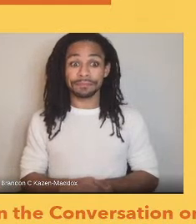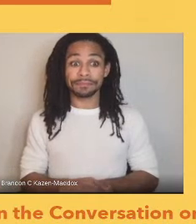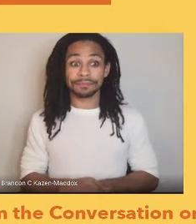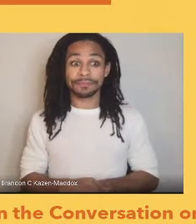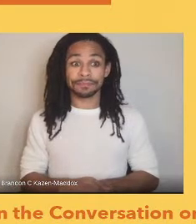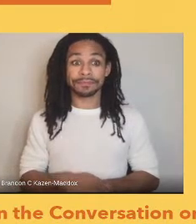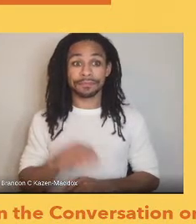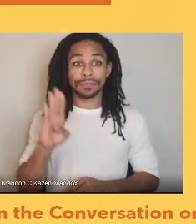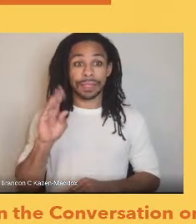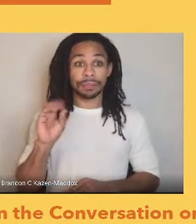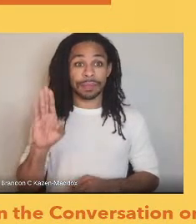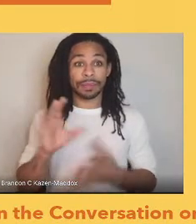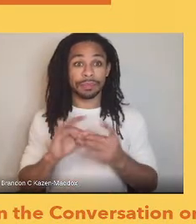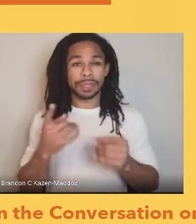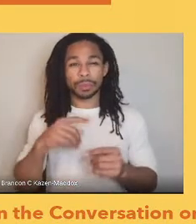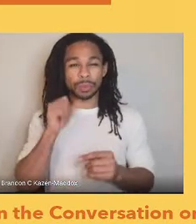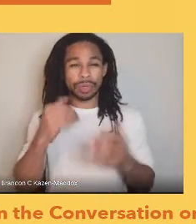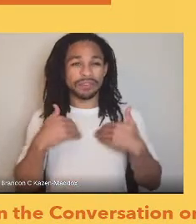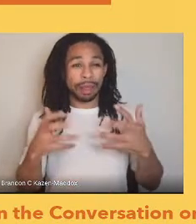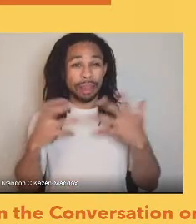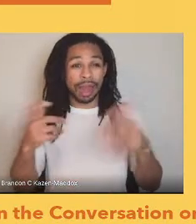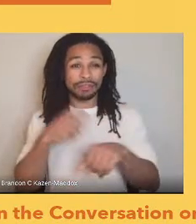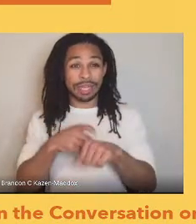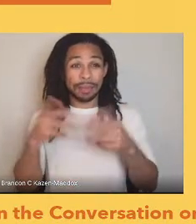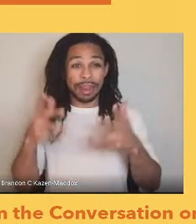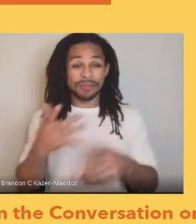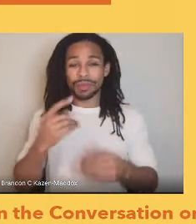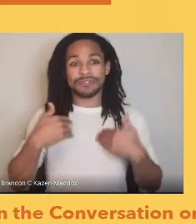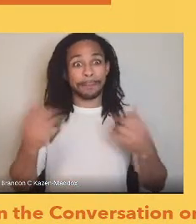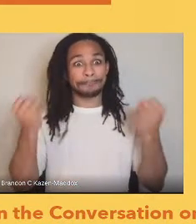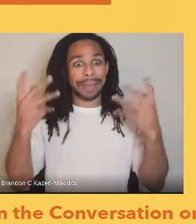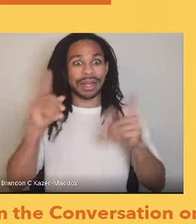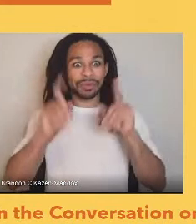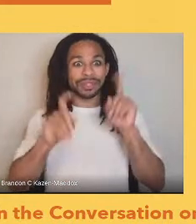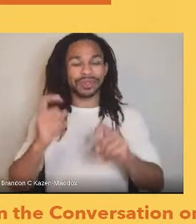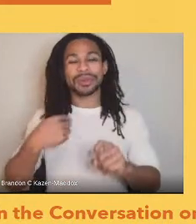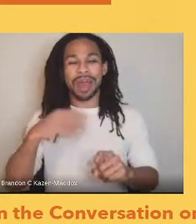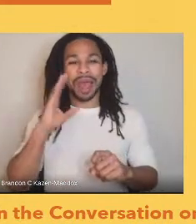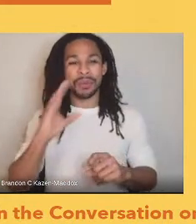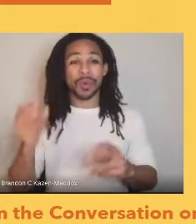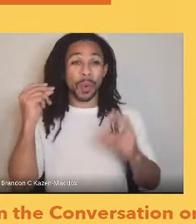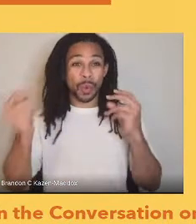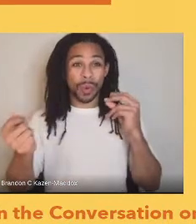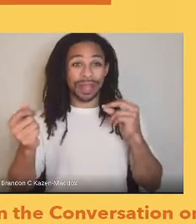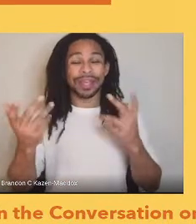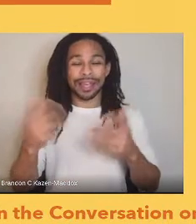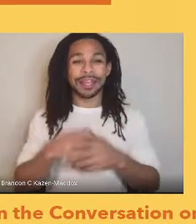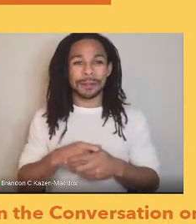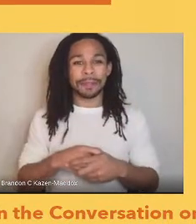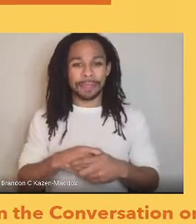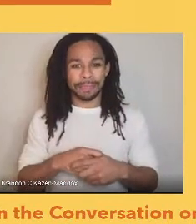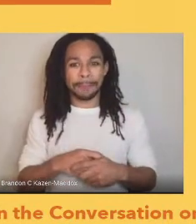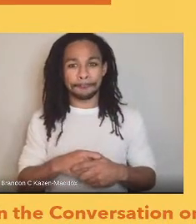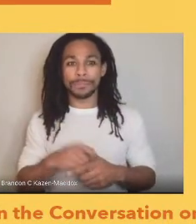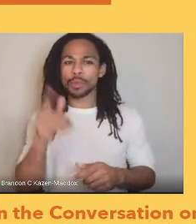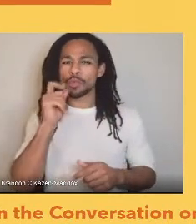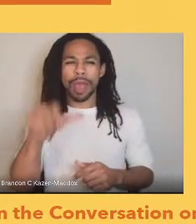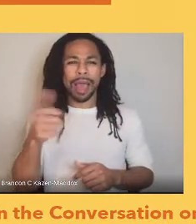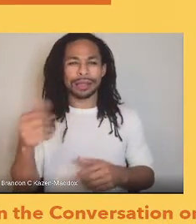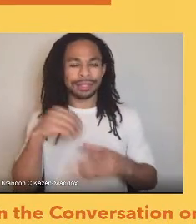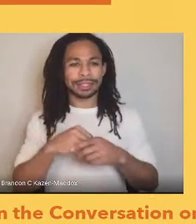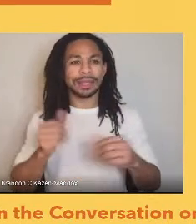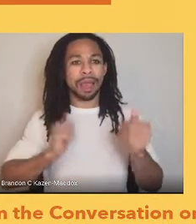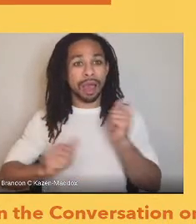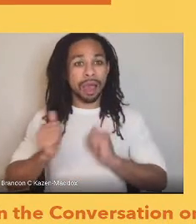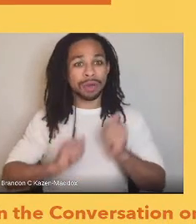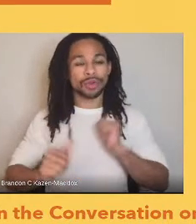Awesome. We don't have a ton of time left, and we do have a ton of questions. So I'm actually going to go with a quicker one. Who else in audio drama do